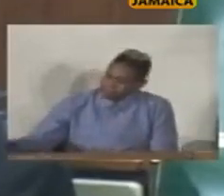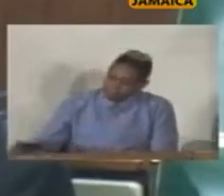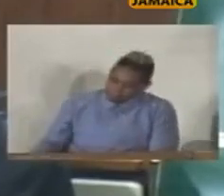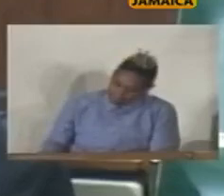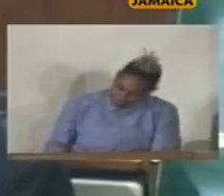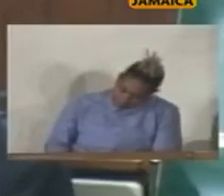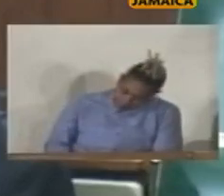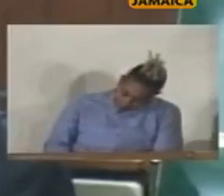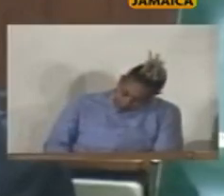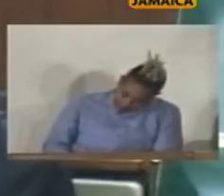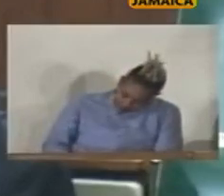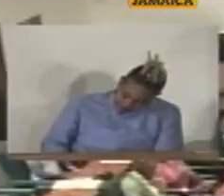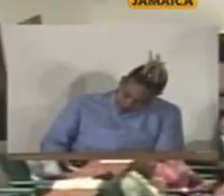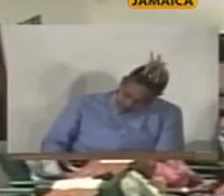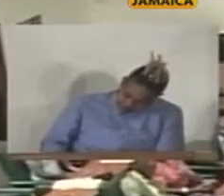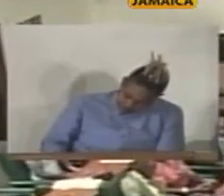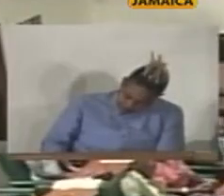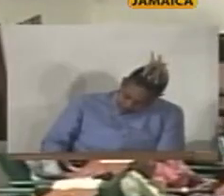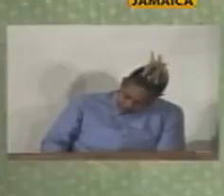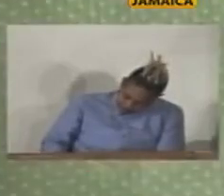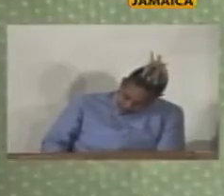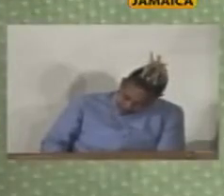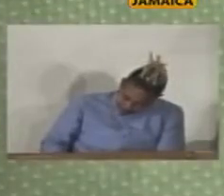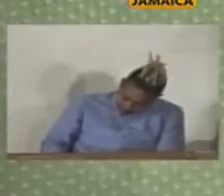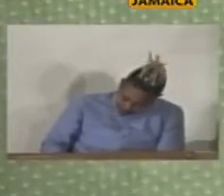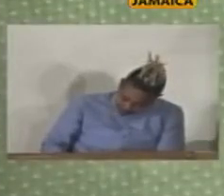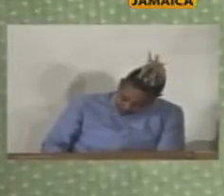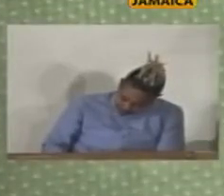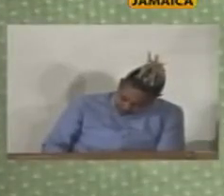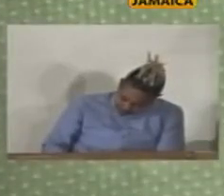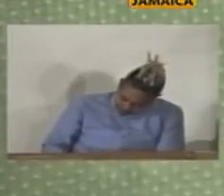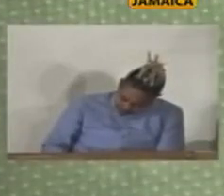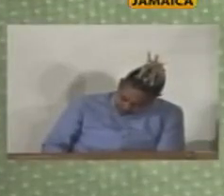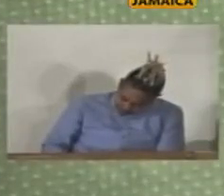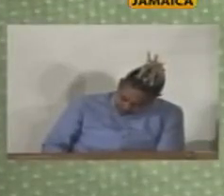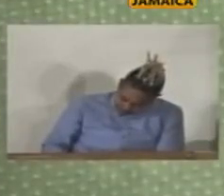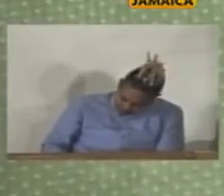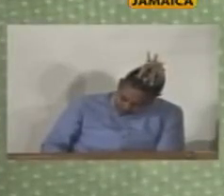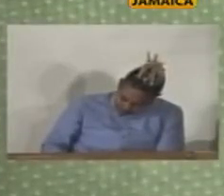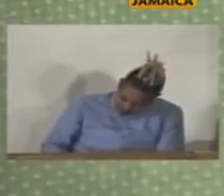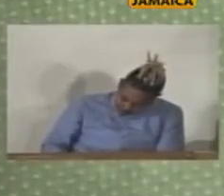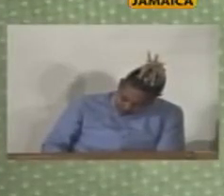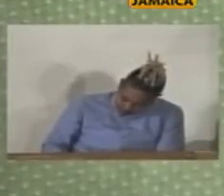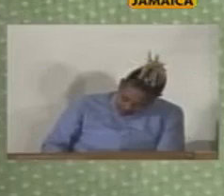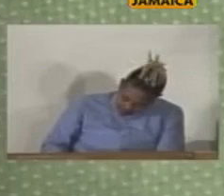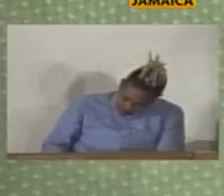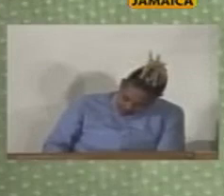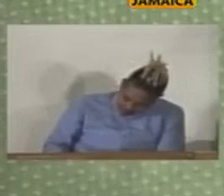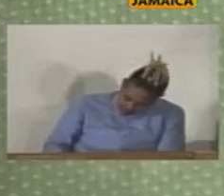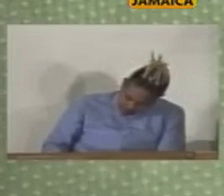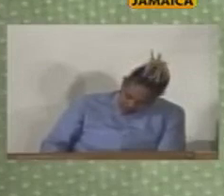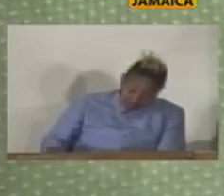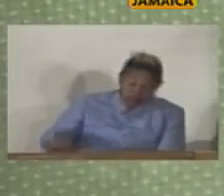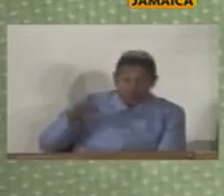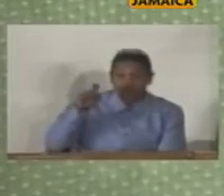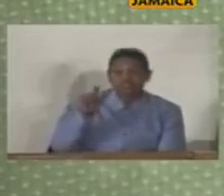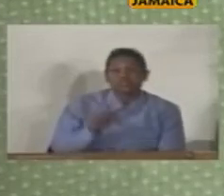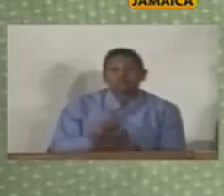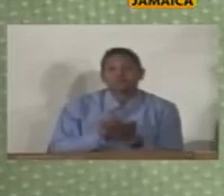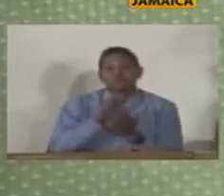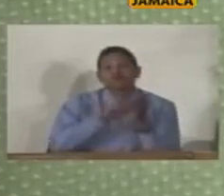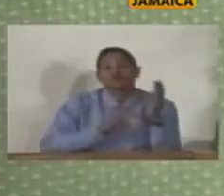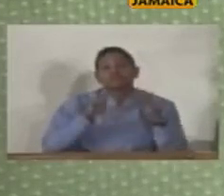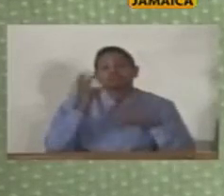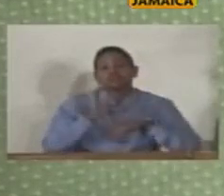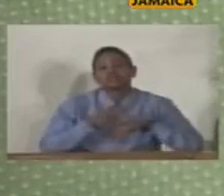Question is that the bill be read a second time. Those in favor? Aye. Those against? As of it. Clarke.